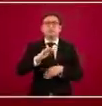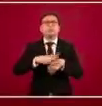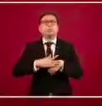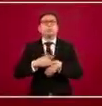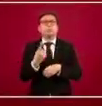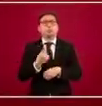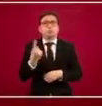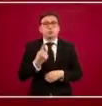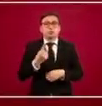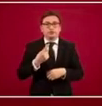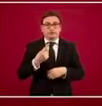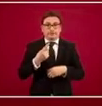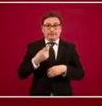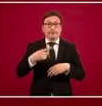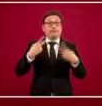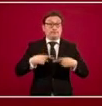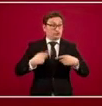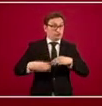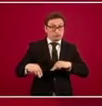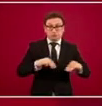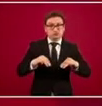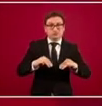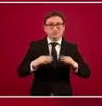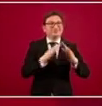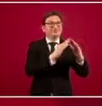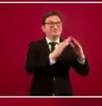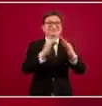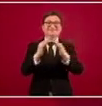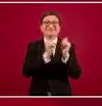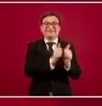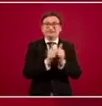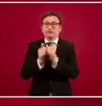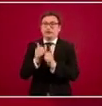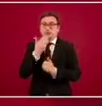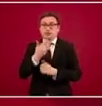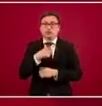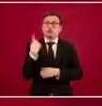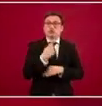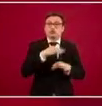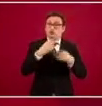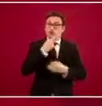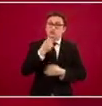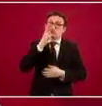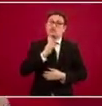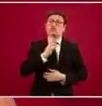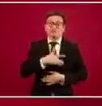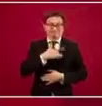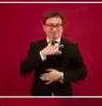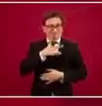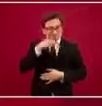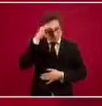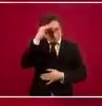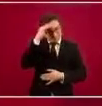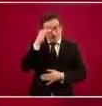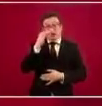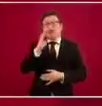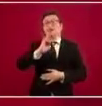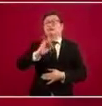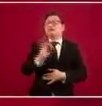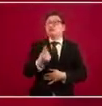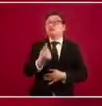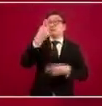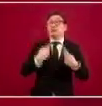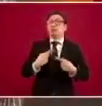they shouldn't be going to work. Now, the risk of being exposed for these people has